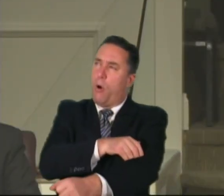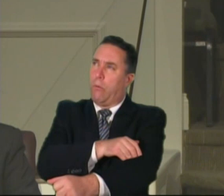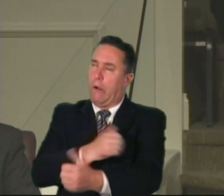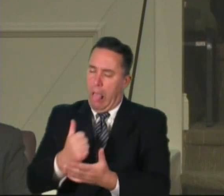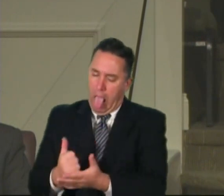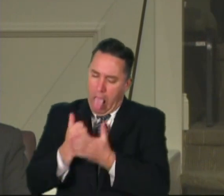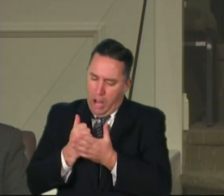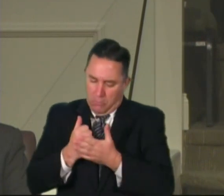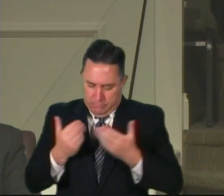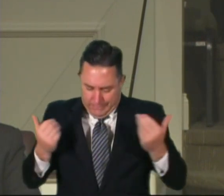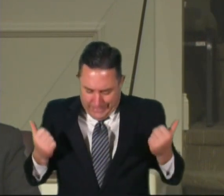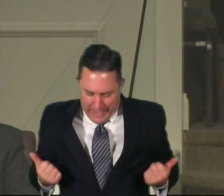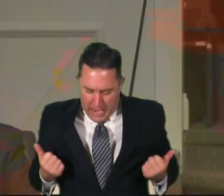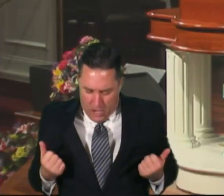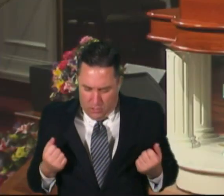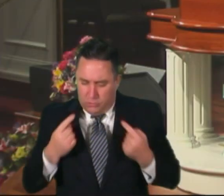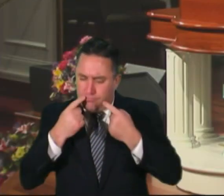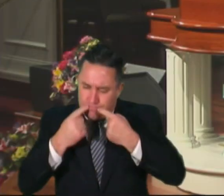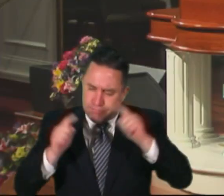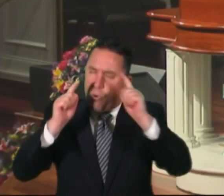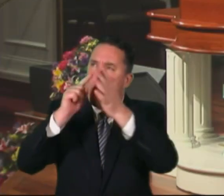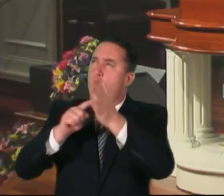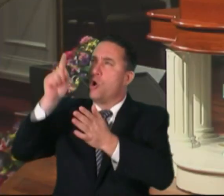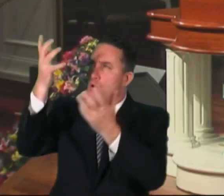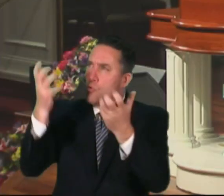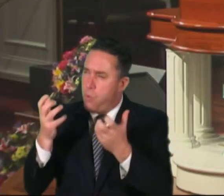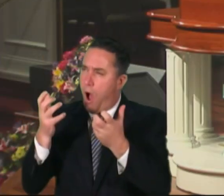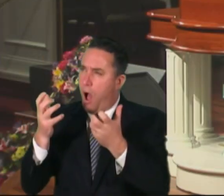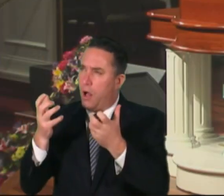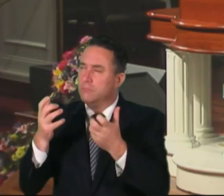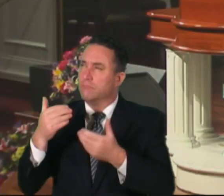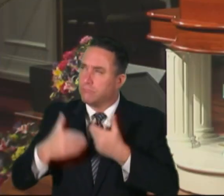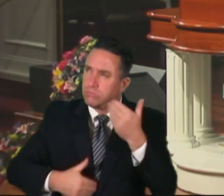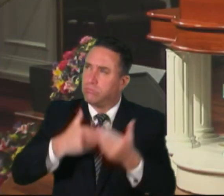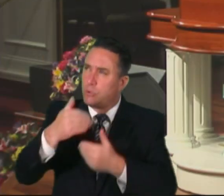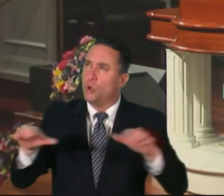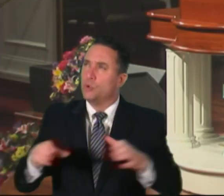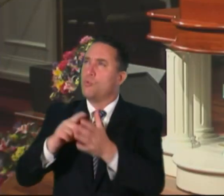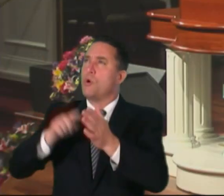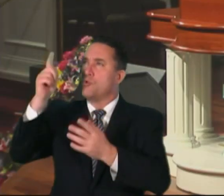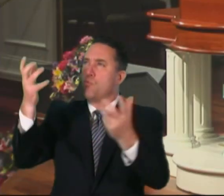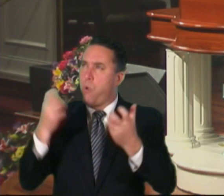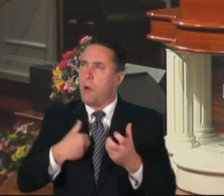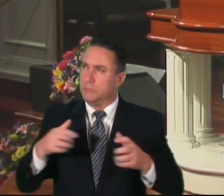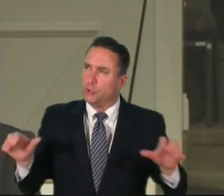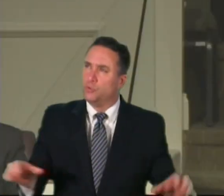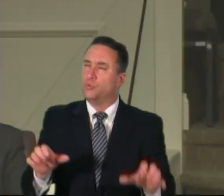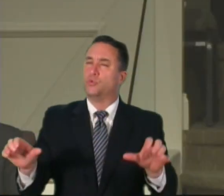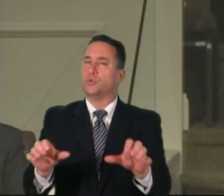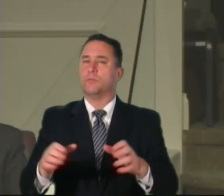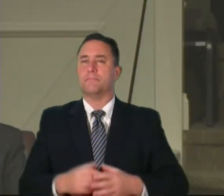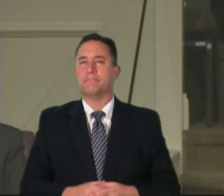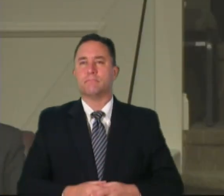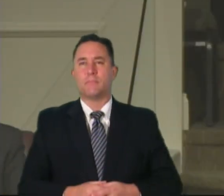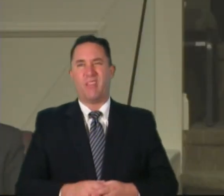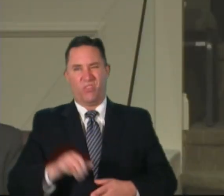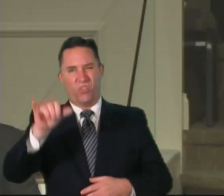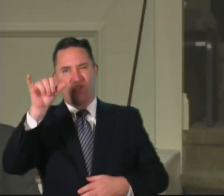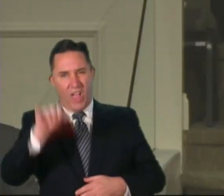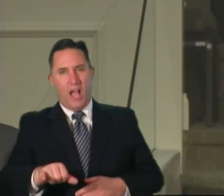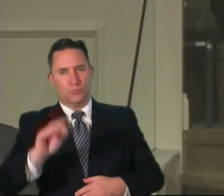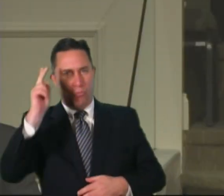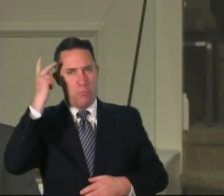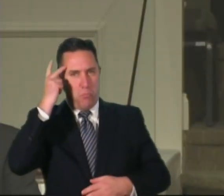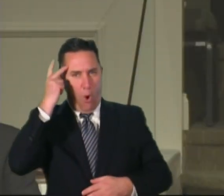get me from where I am to where you want me to be and doing what you want me to do. That's where Paul